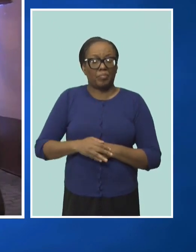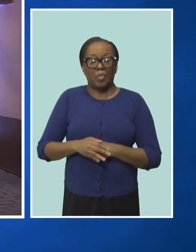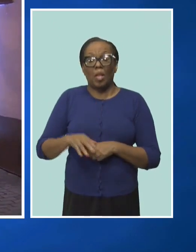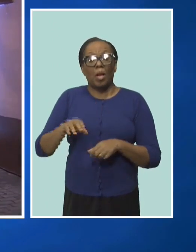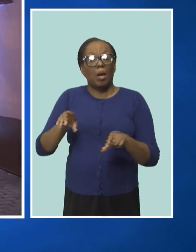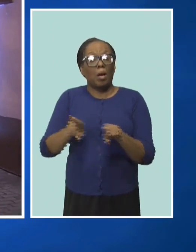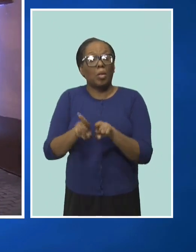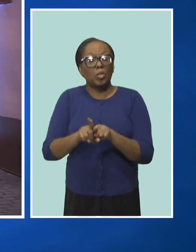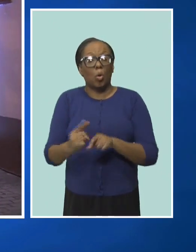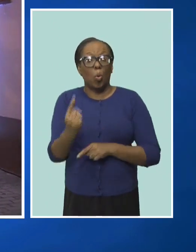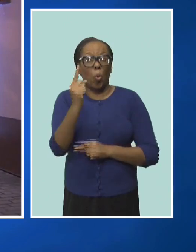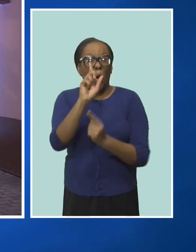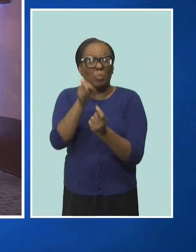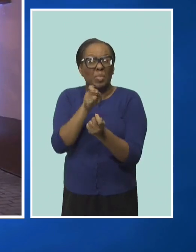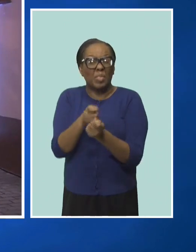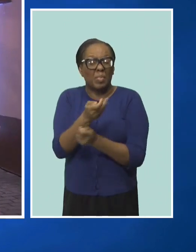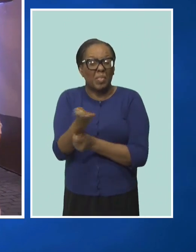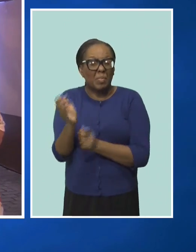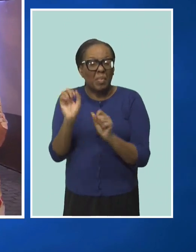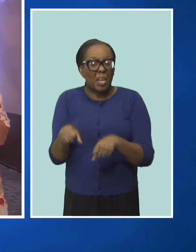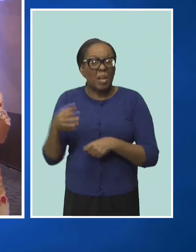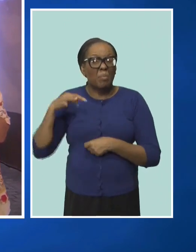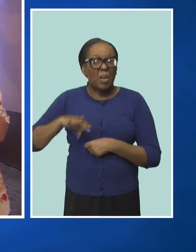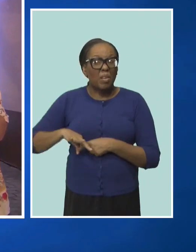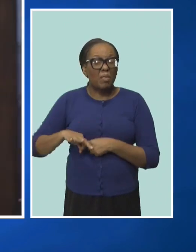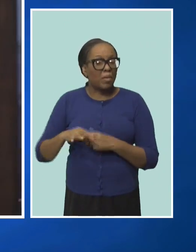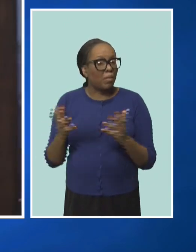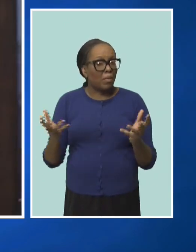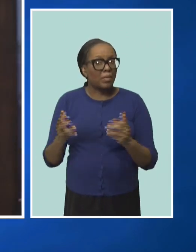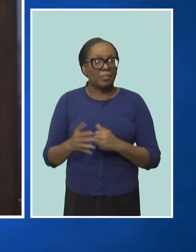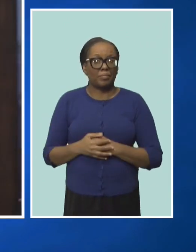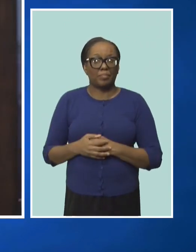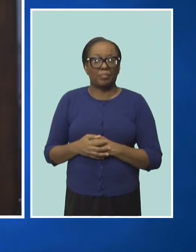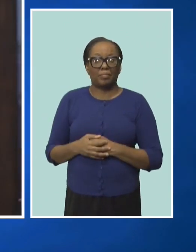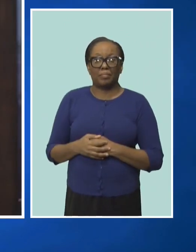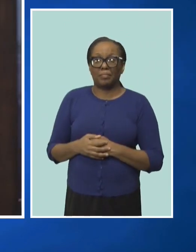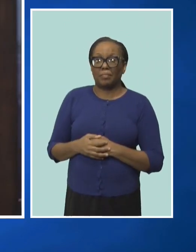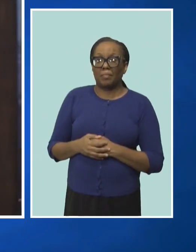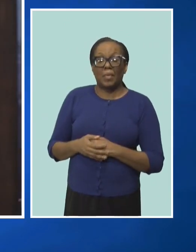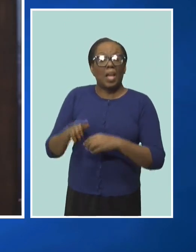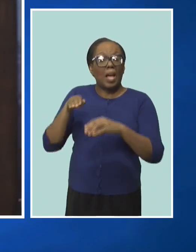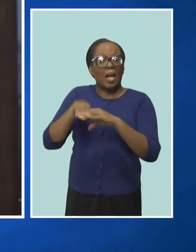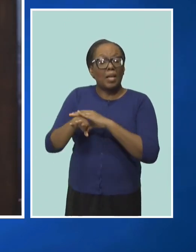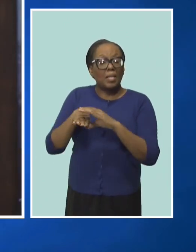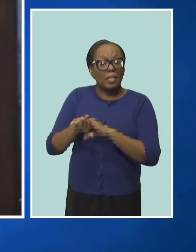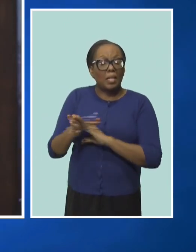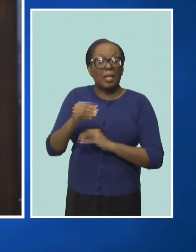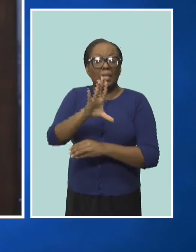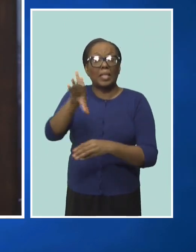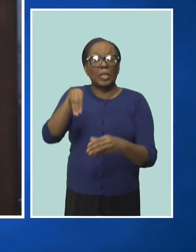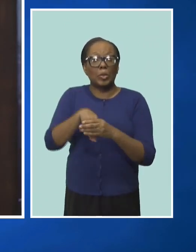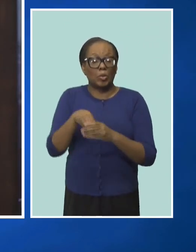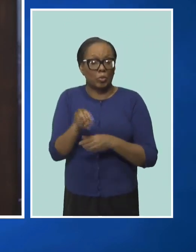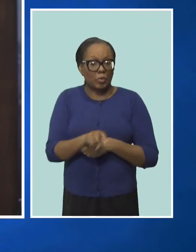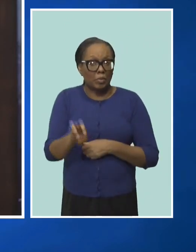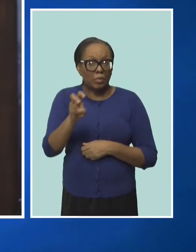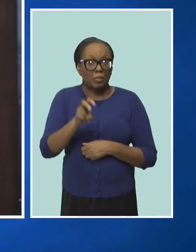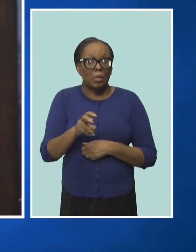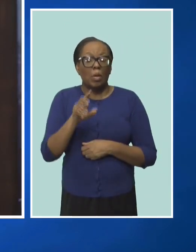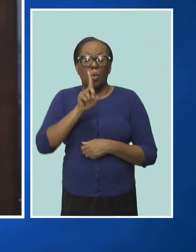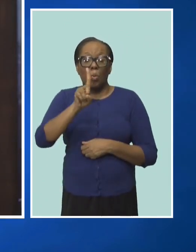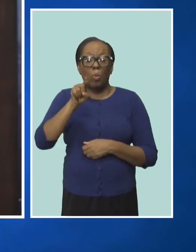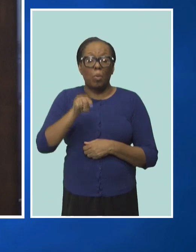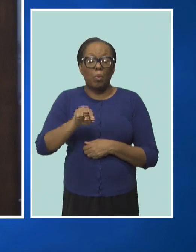one specific area Barbados can benefit from. Accessible and inclusive tourism. We have